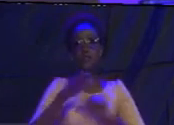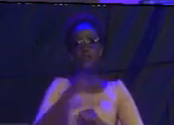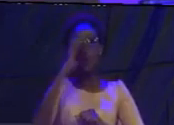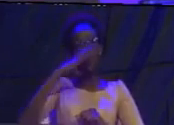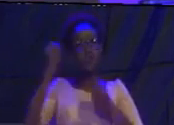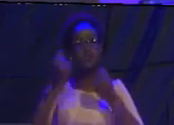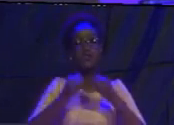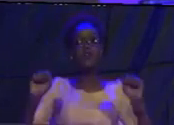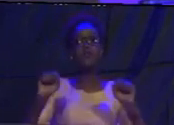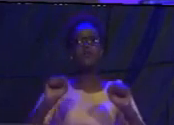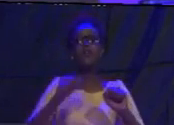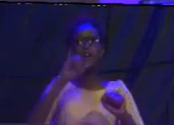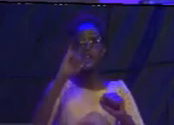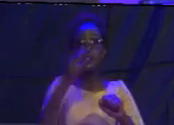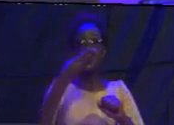He